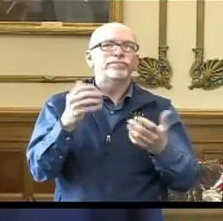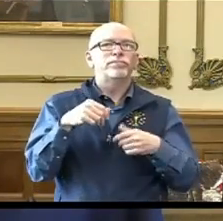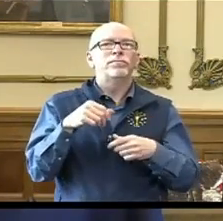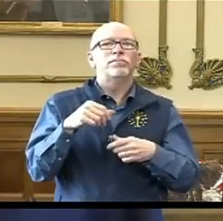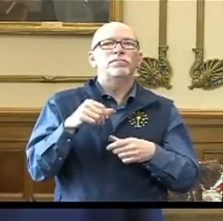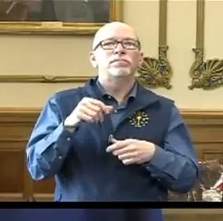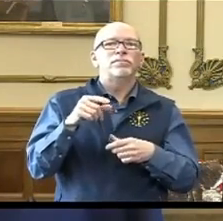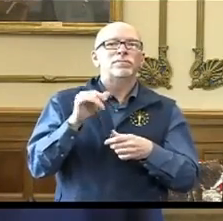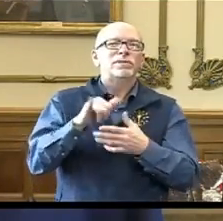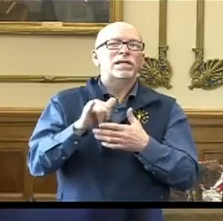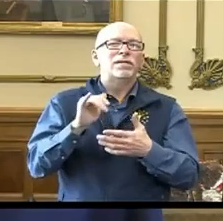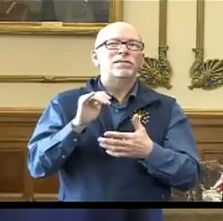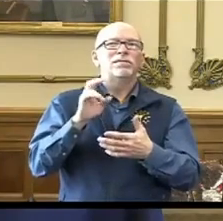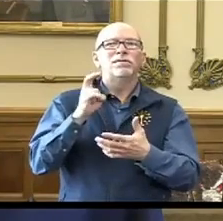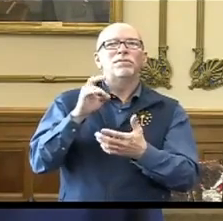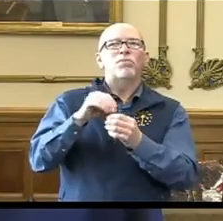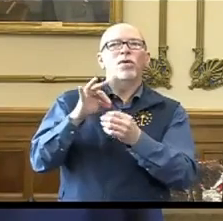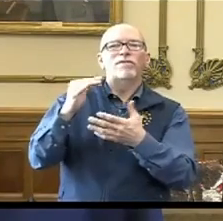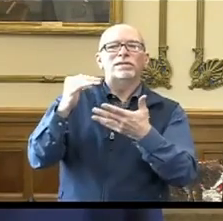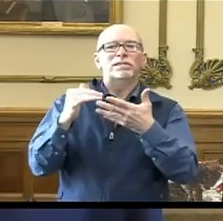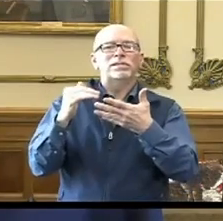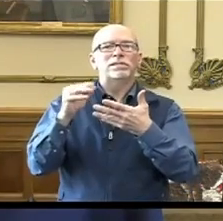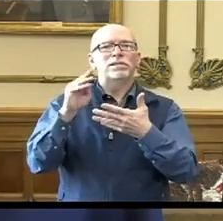a kind of mid-May